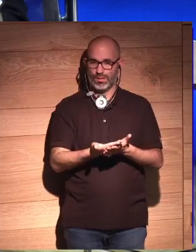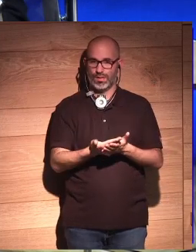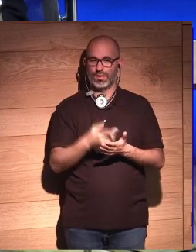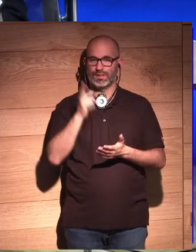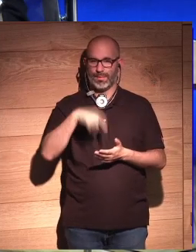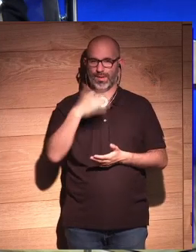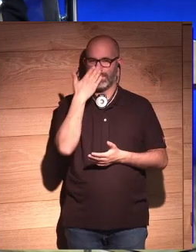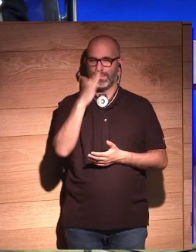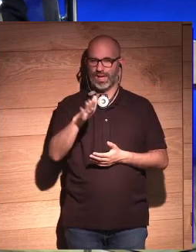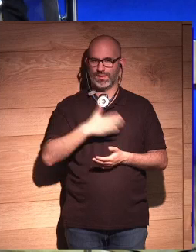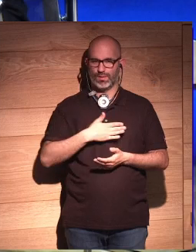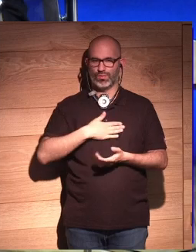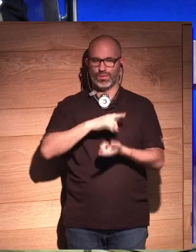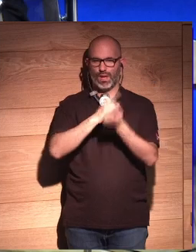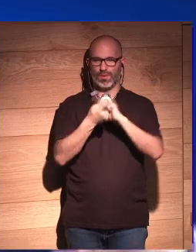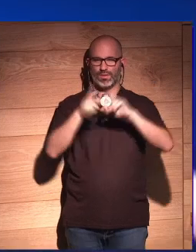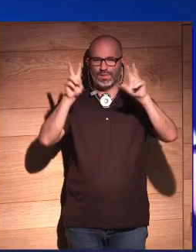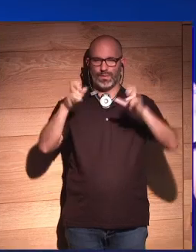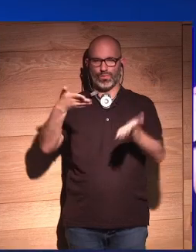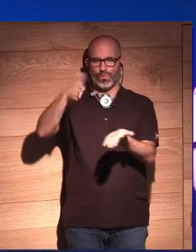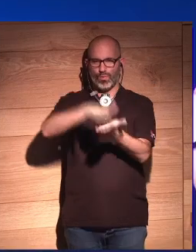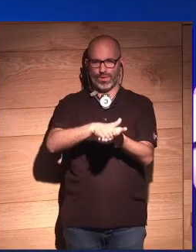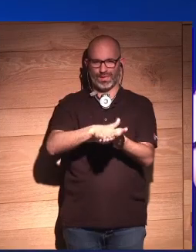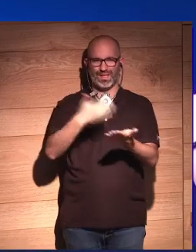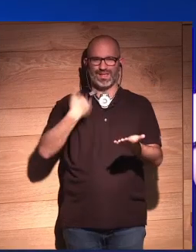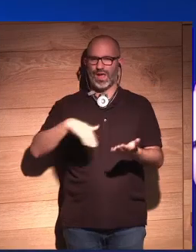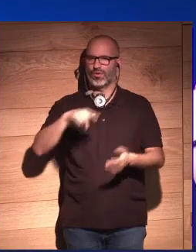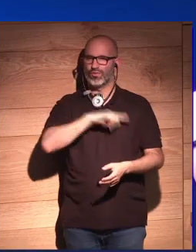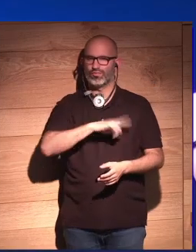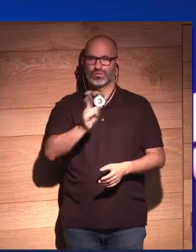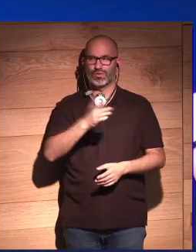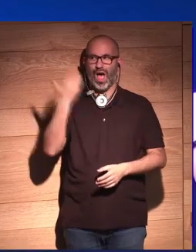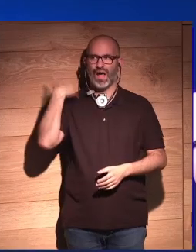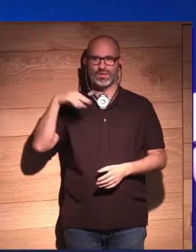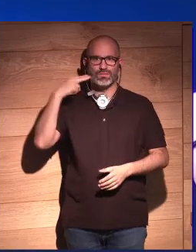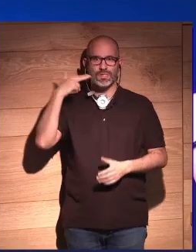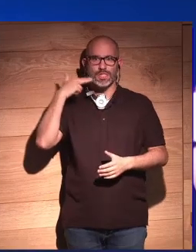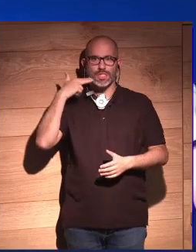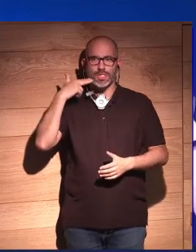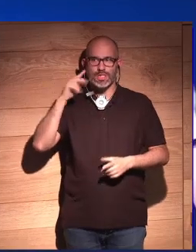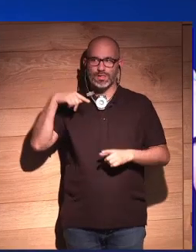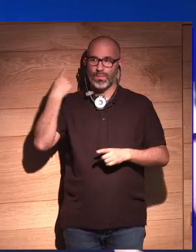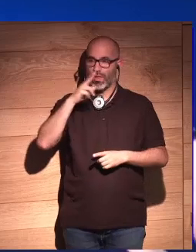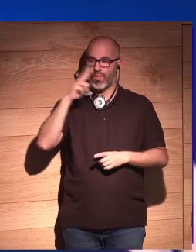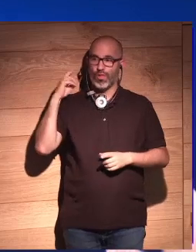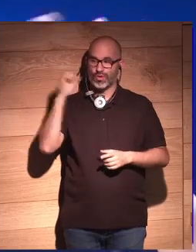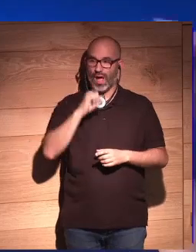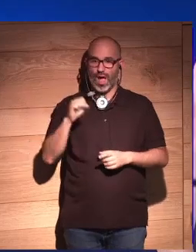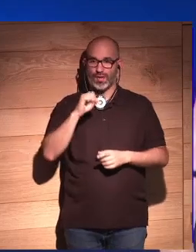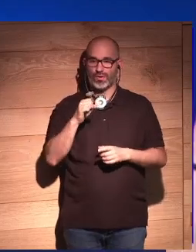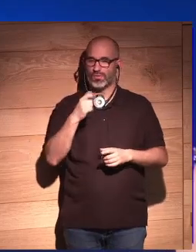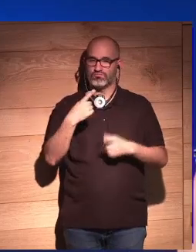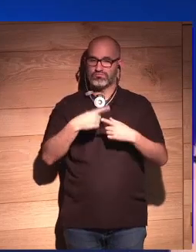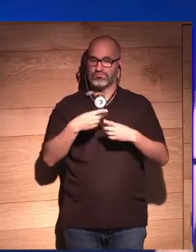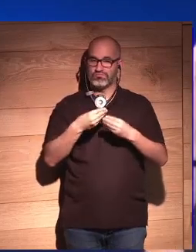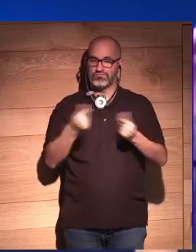that I don't feel as afraid as I used to. You see, we've never talked about this before. I mean,